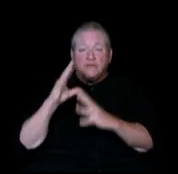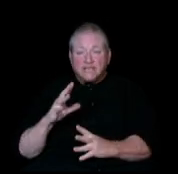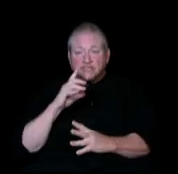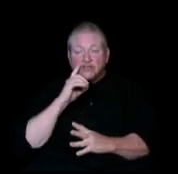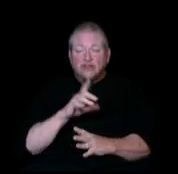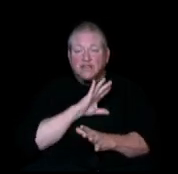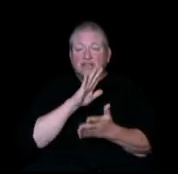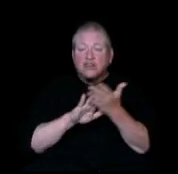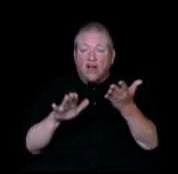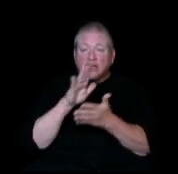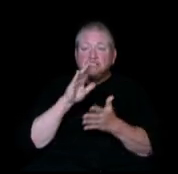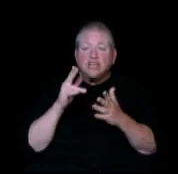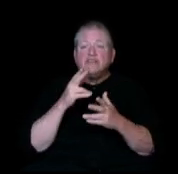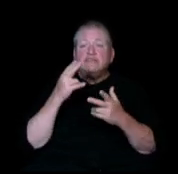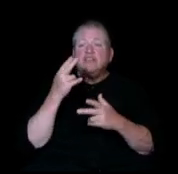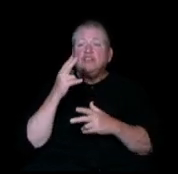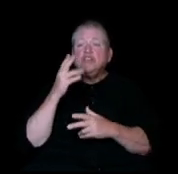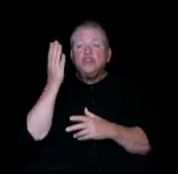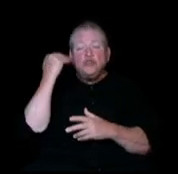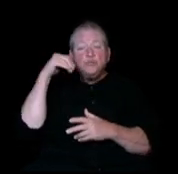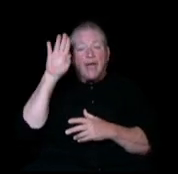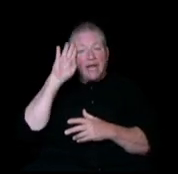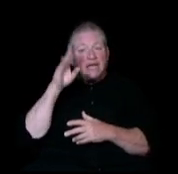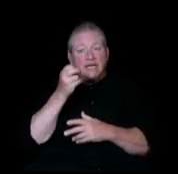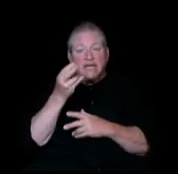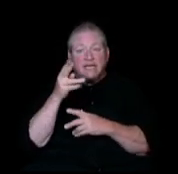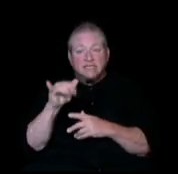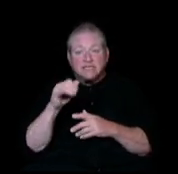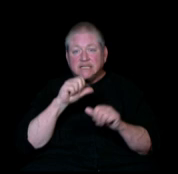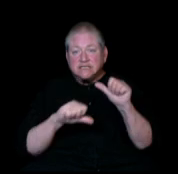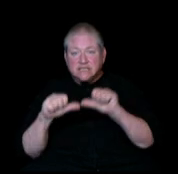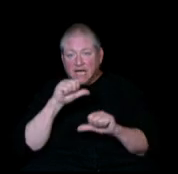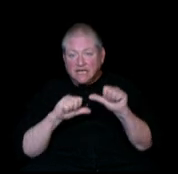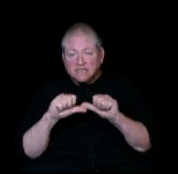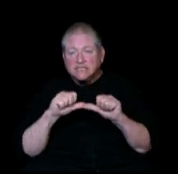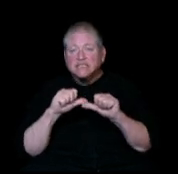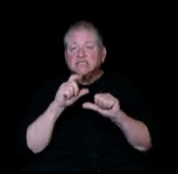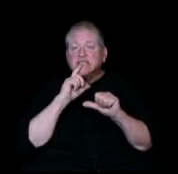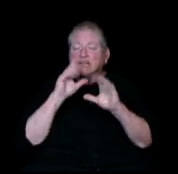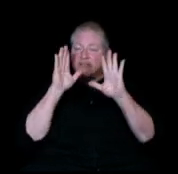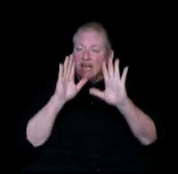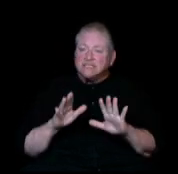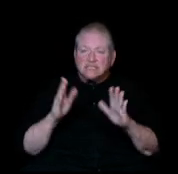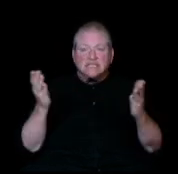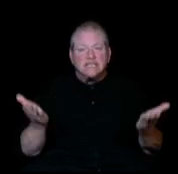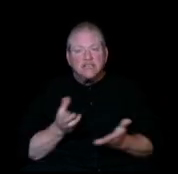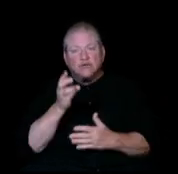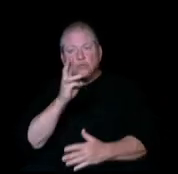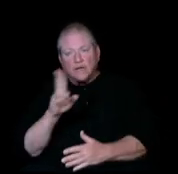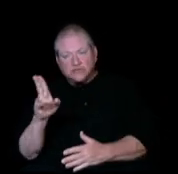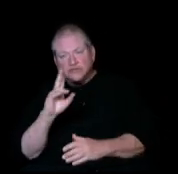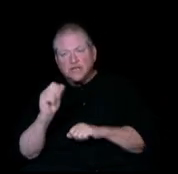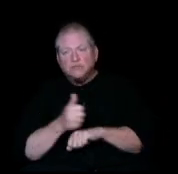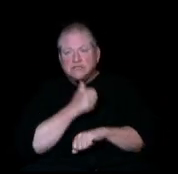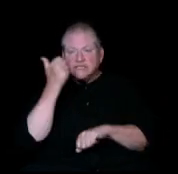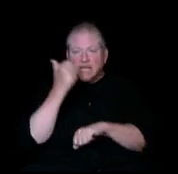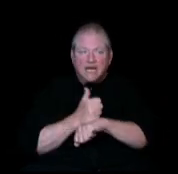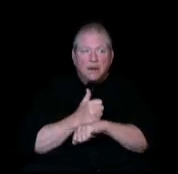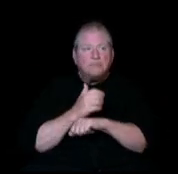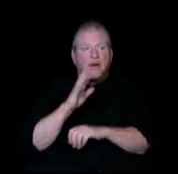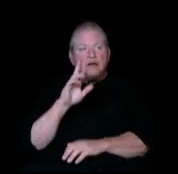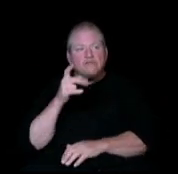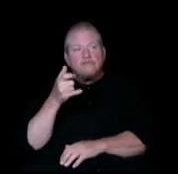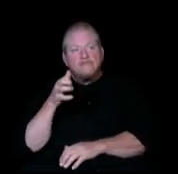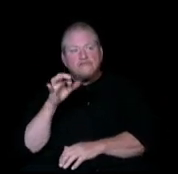College of Humanities and Social Sciences who has made outstanding contributions to teaching at Western. The award was established by Ronald